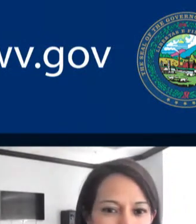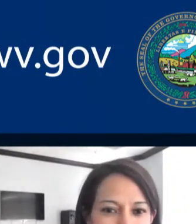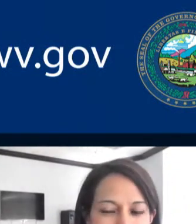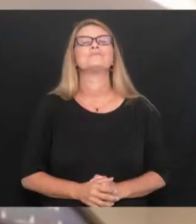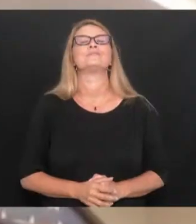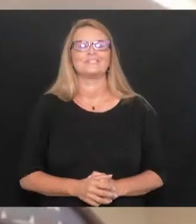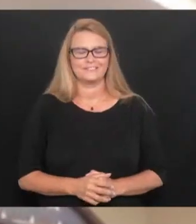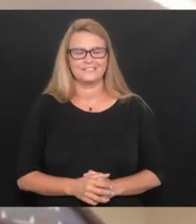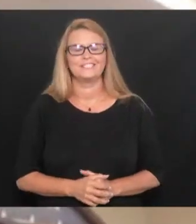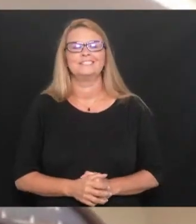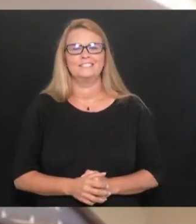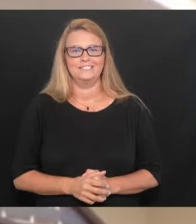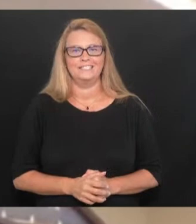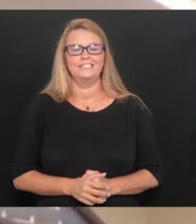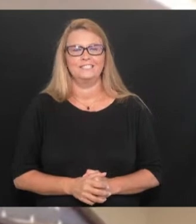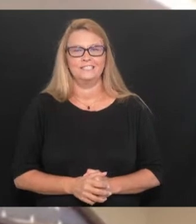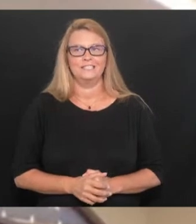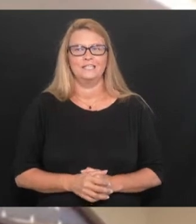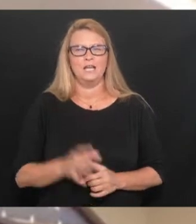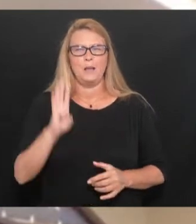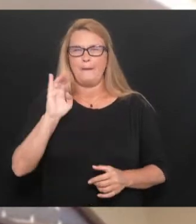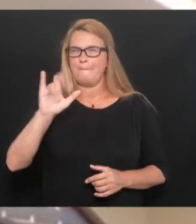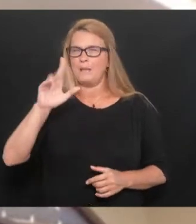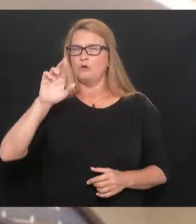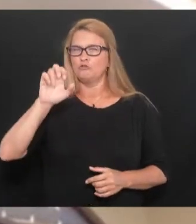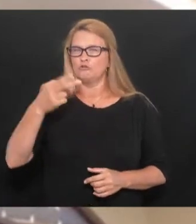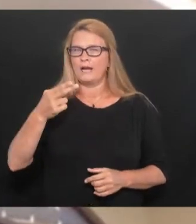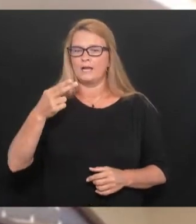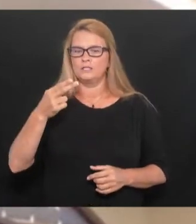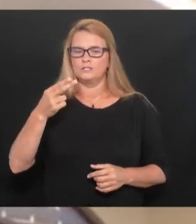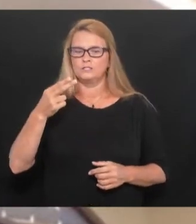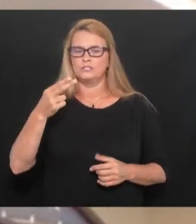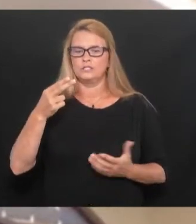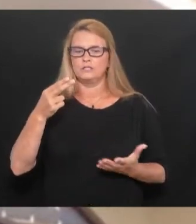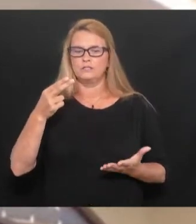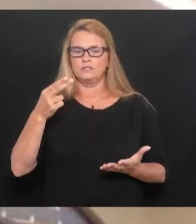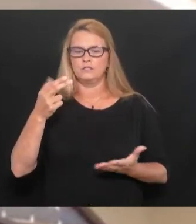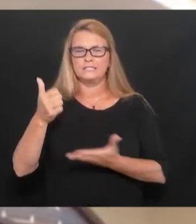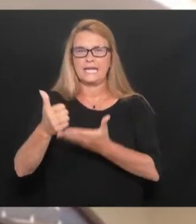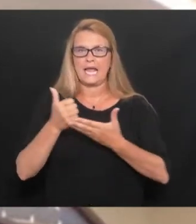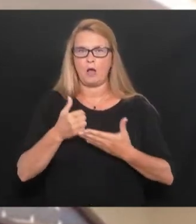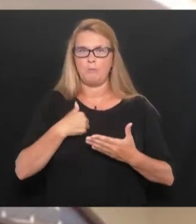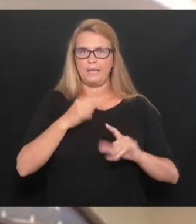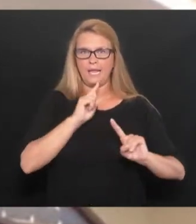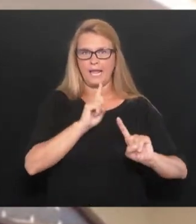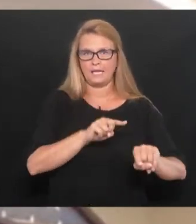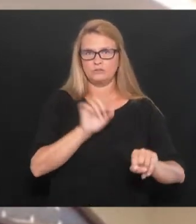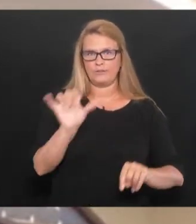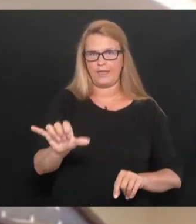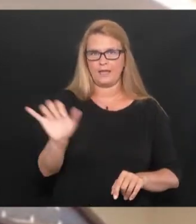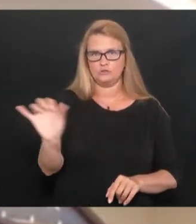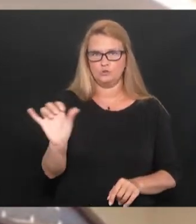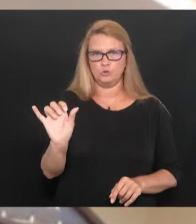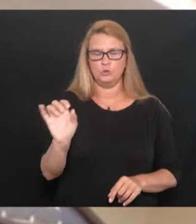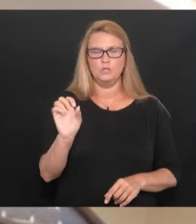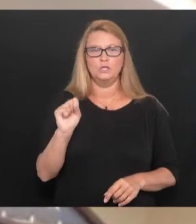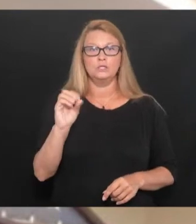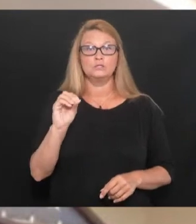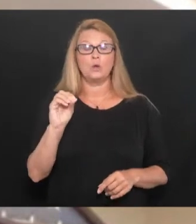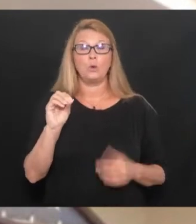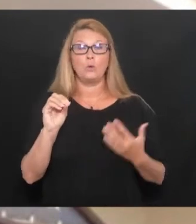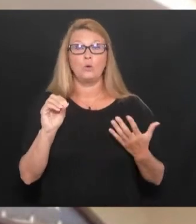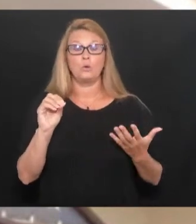Yes, sir, Governor, and I'll ask Secretary Crouch and Dr. Amjad to help as well. So,